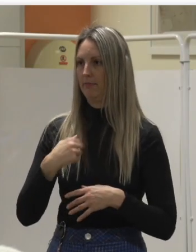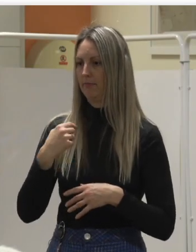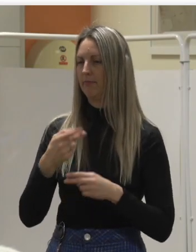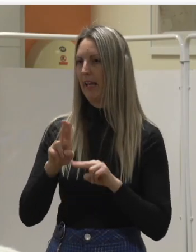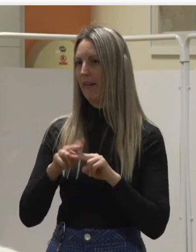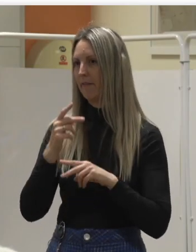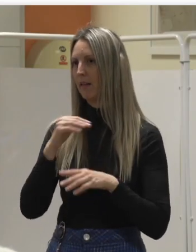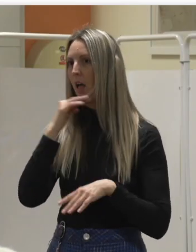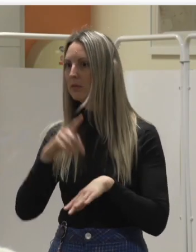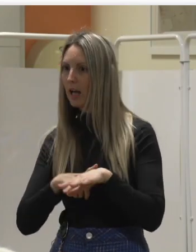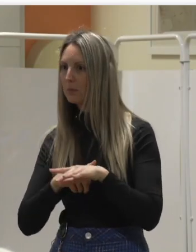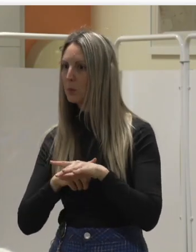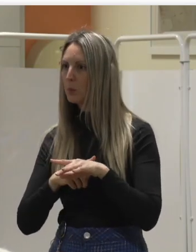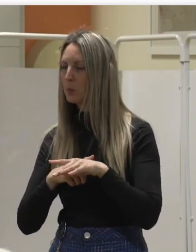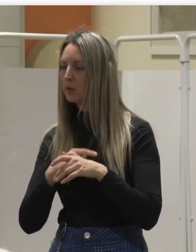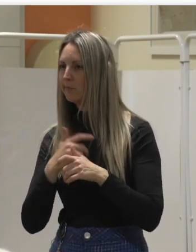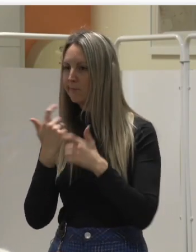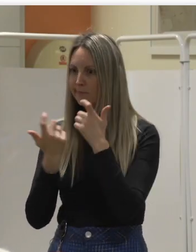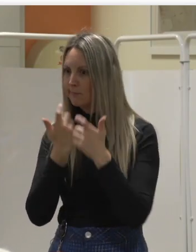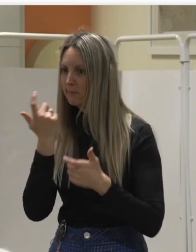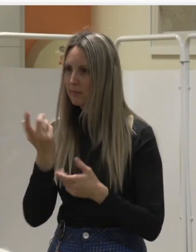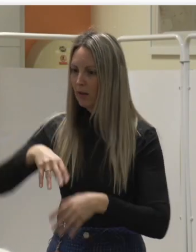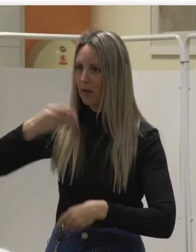do see that these stressors are the